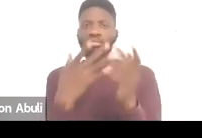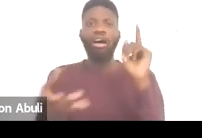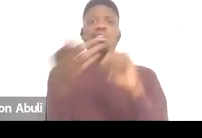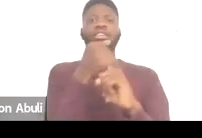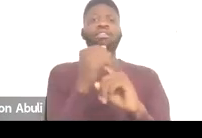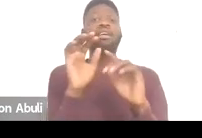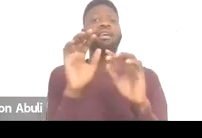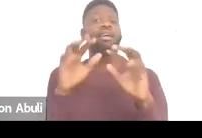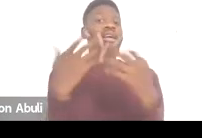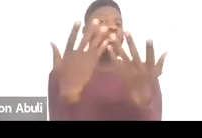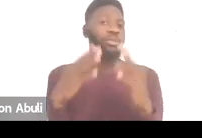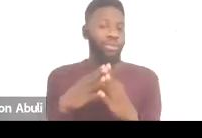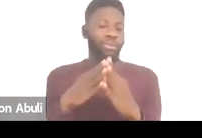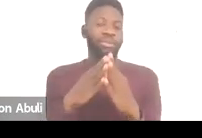that